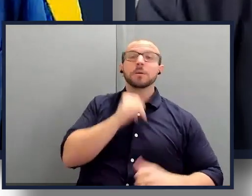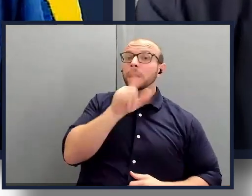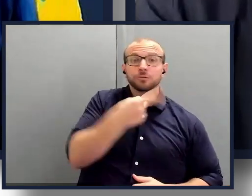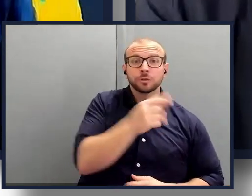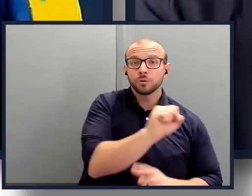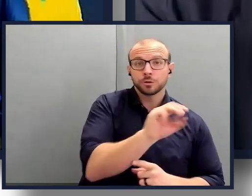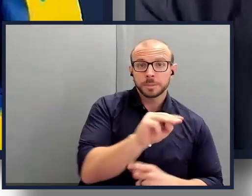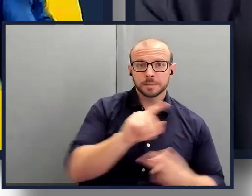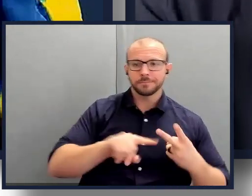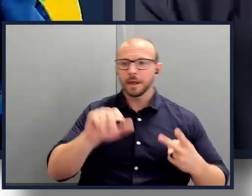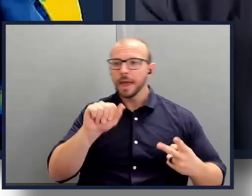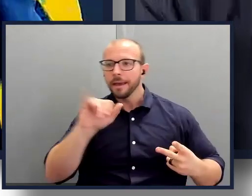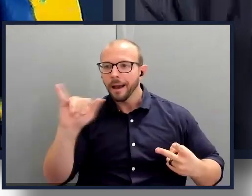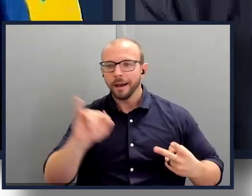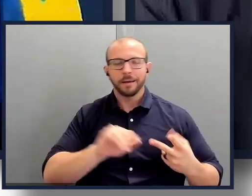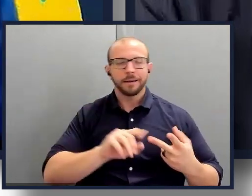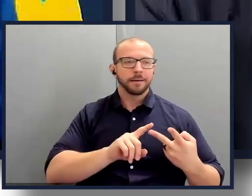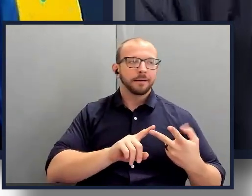it's